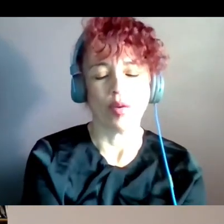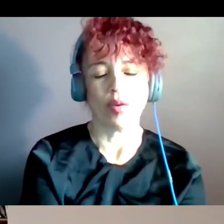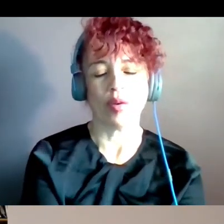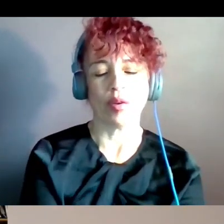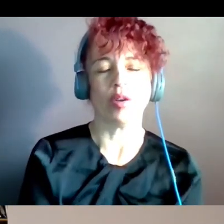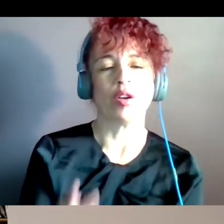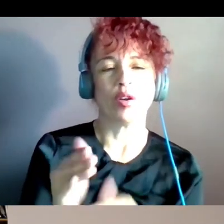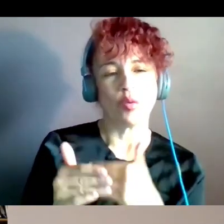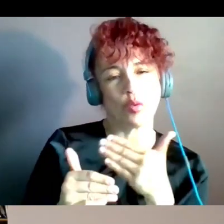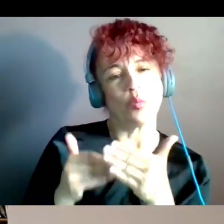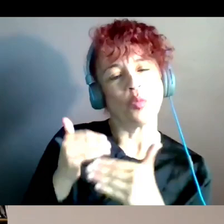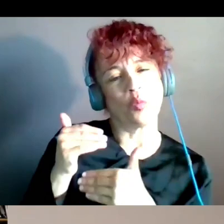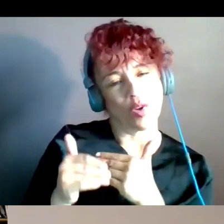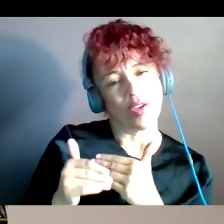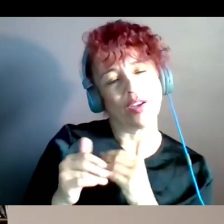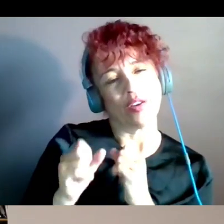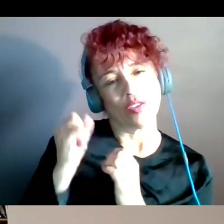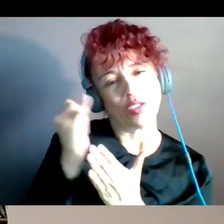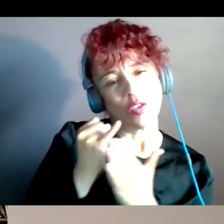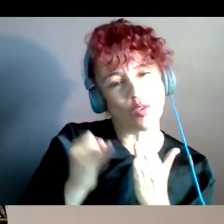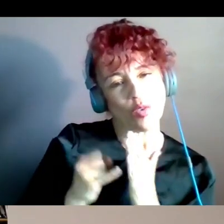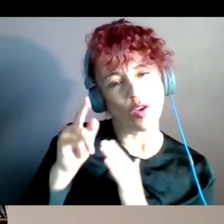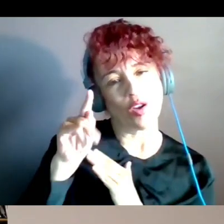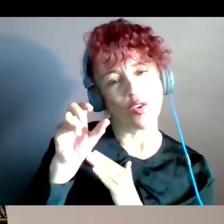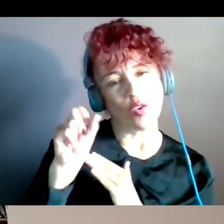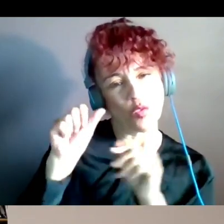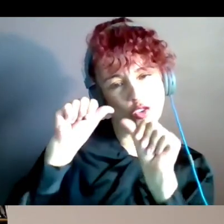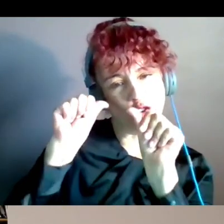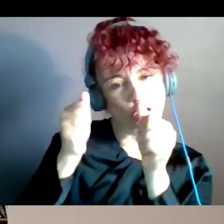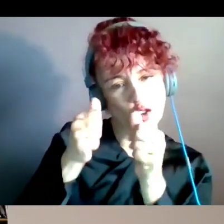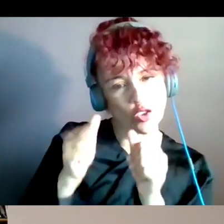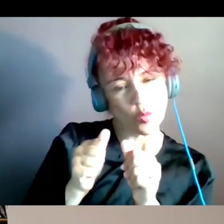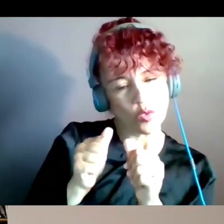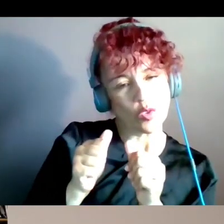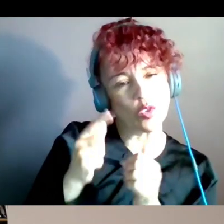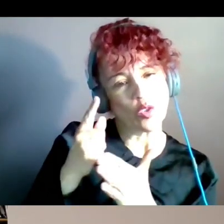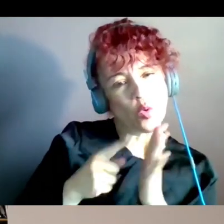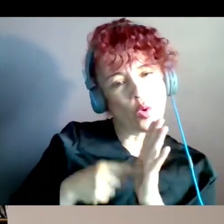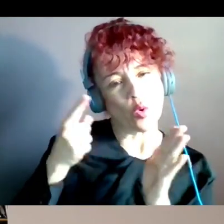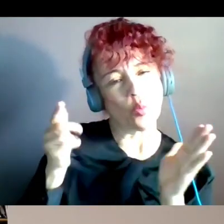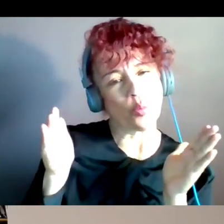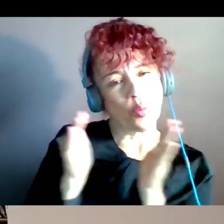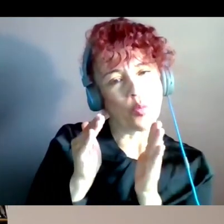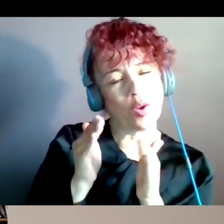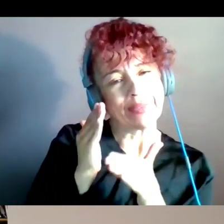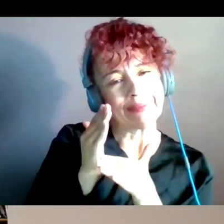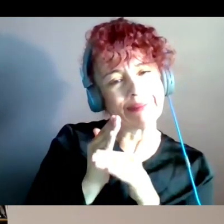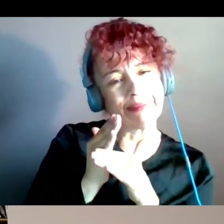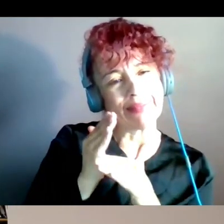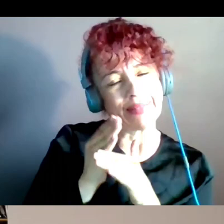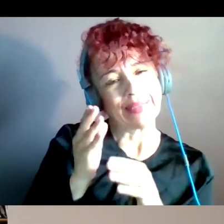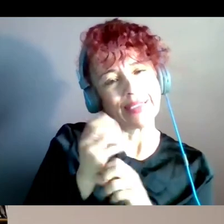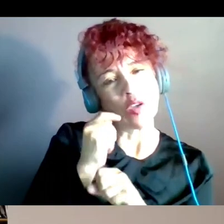Then process to the Arbortech tools to do some further shaping. But essentially, once it gets small enough that I can get it in